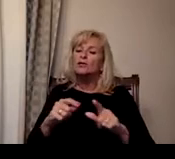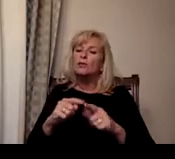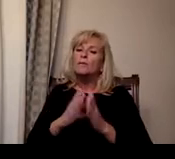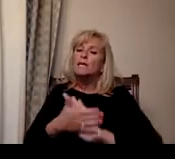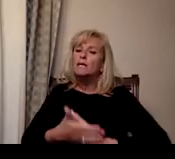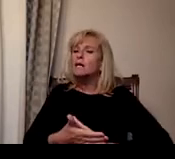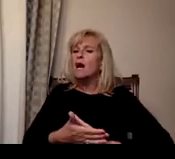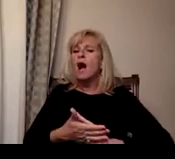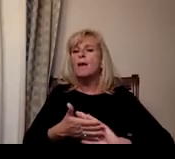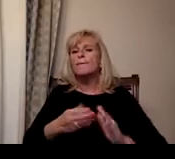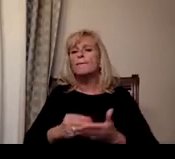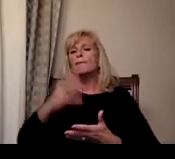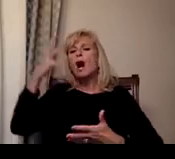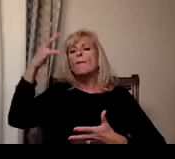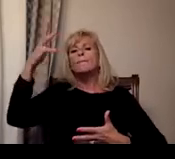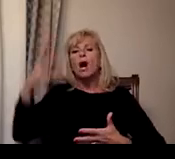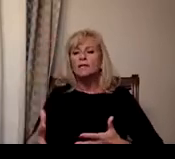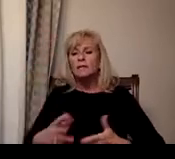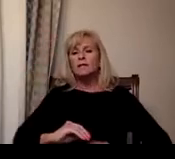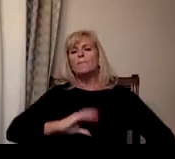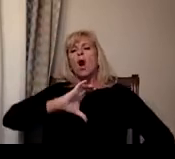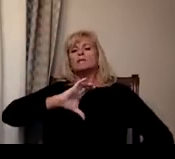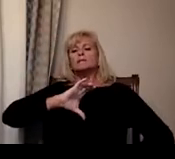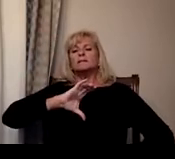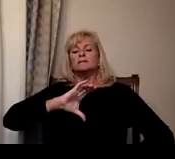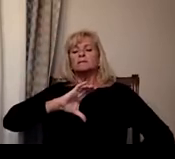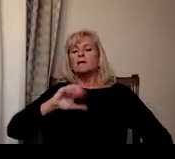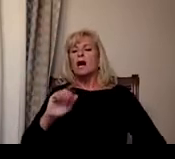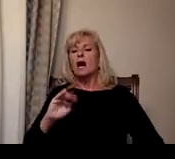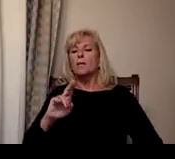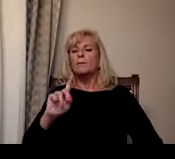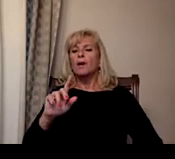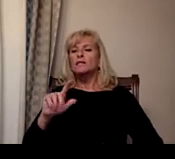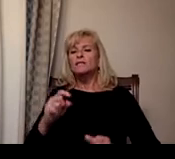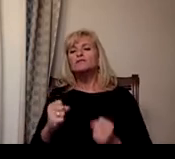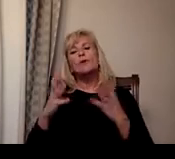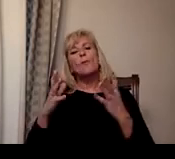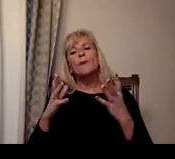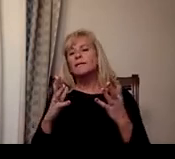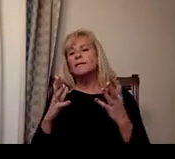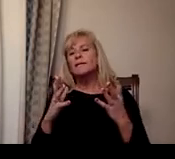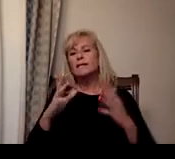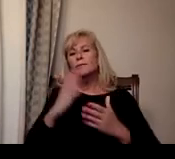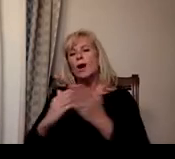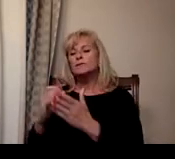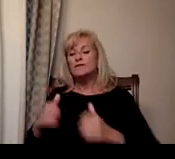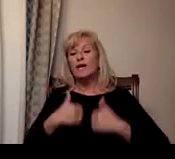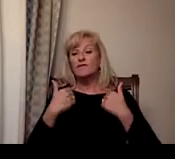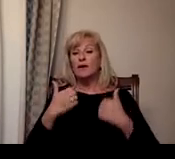through service. And so I'm so excited. This is, if I had to pick a favorite part, this would be my